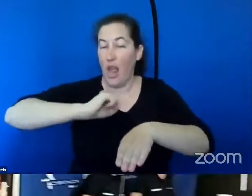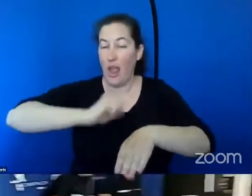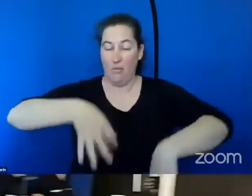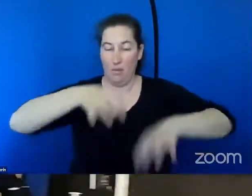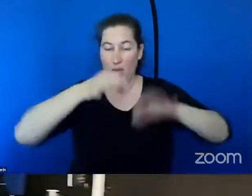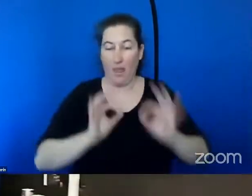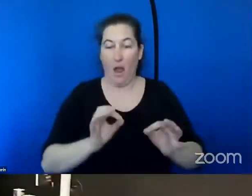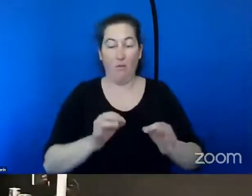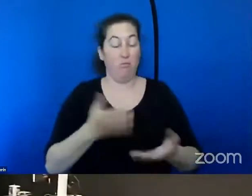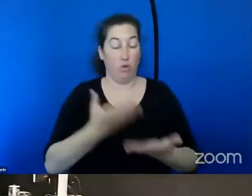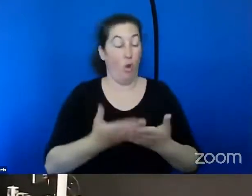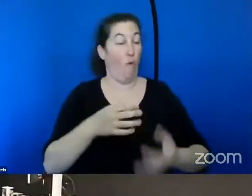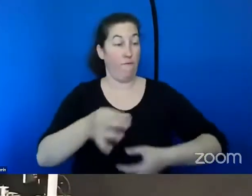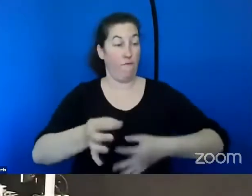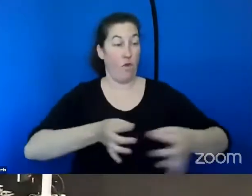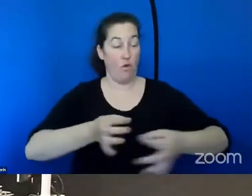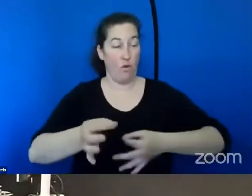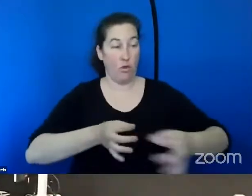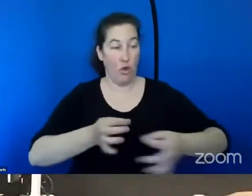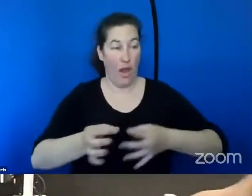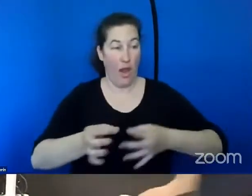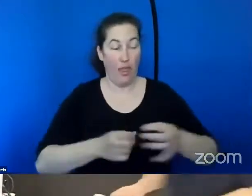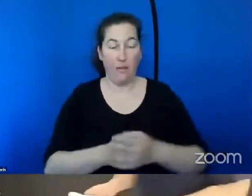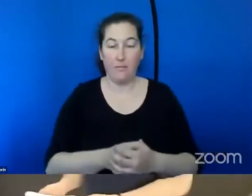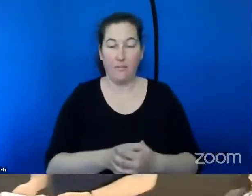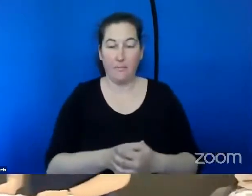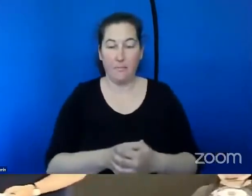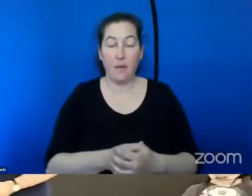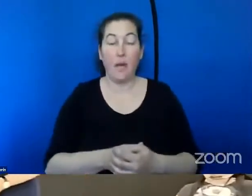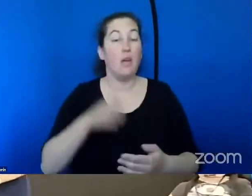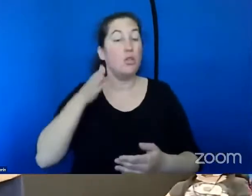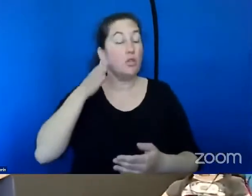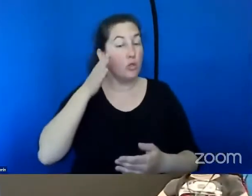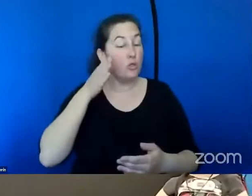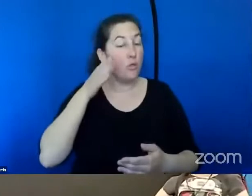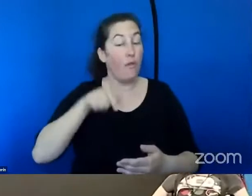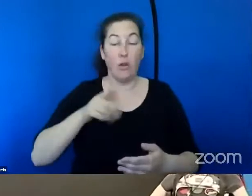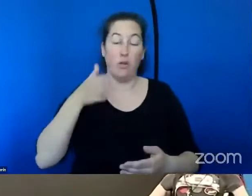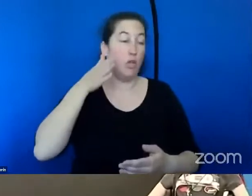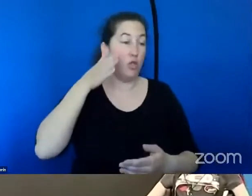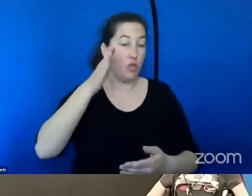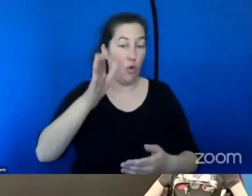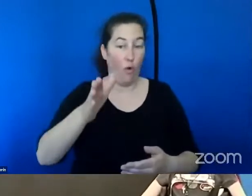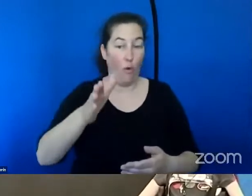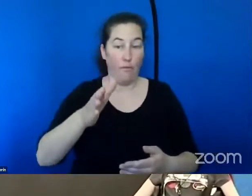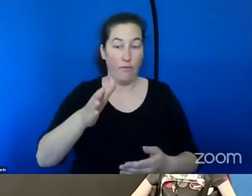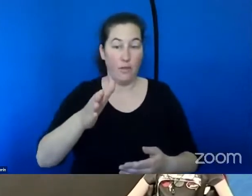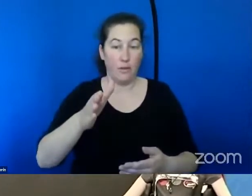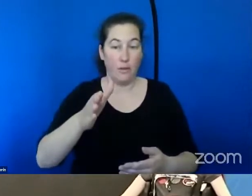table, it looks like he set them up because he'll use the same grip.